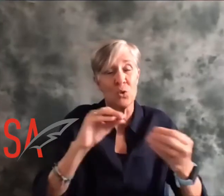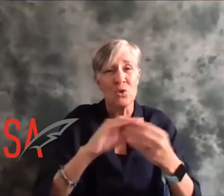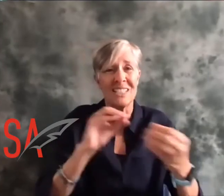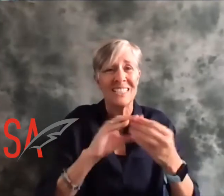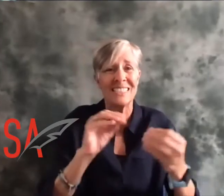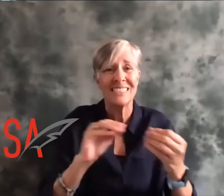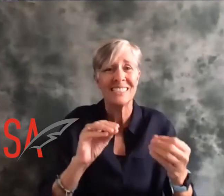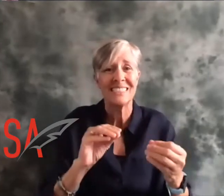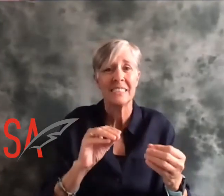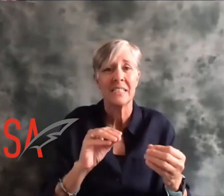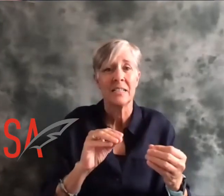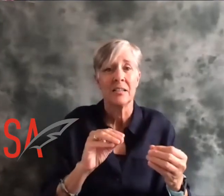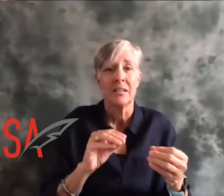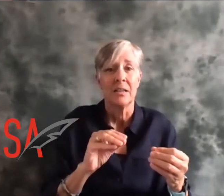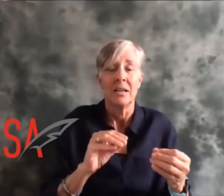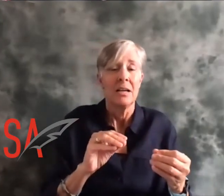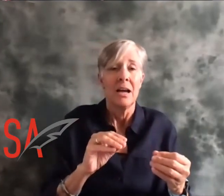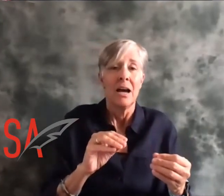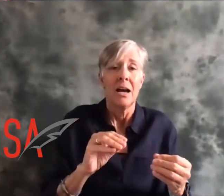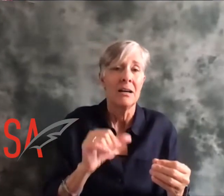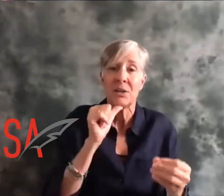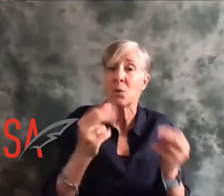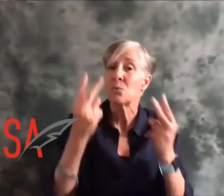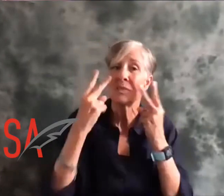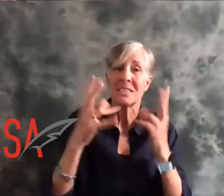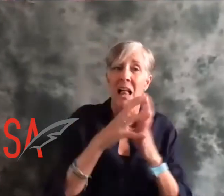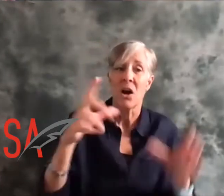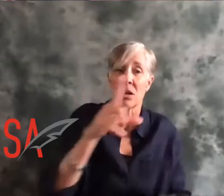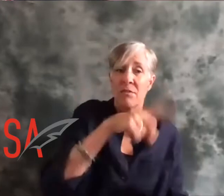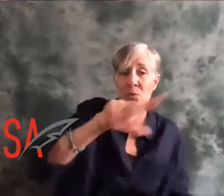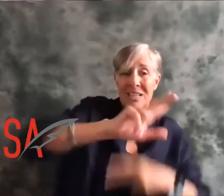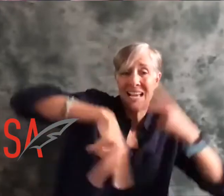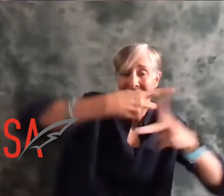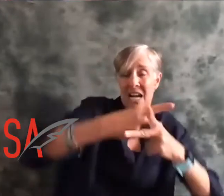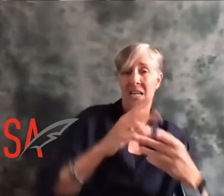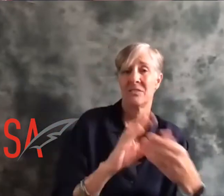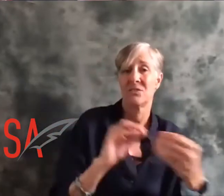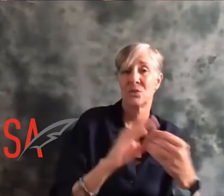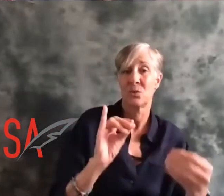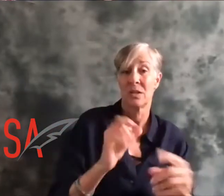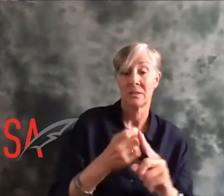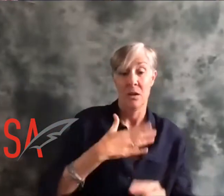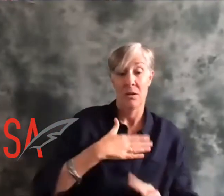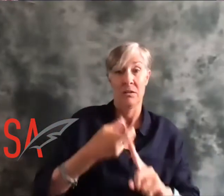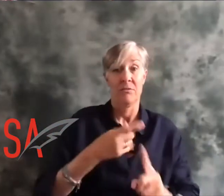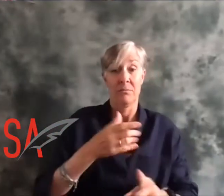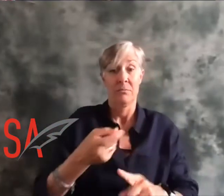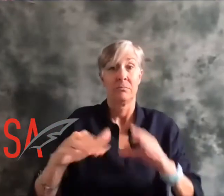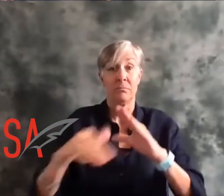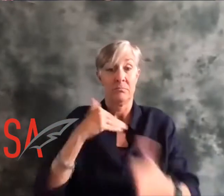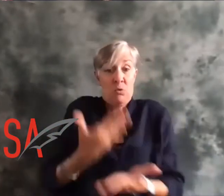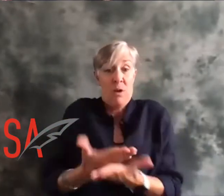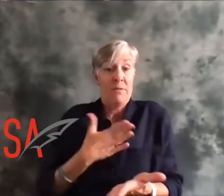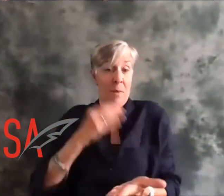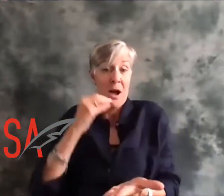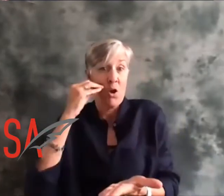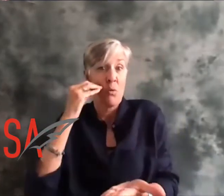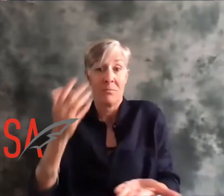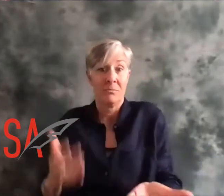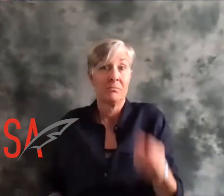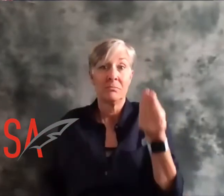not, I'm not seeing a lot of them myself coming across my desk. So I'm